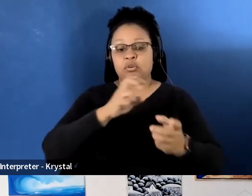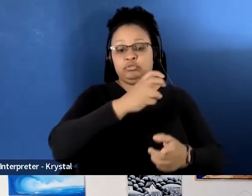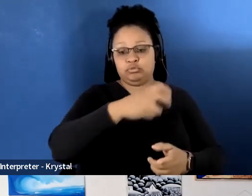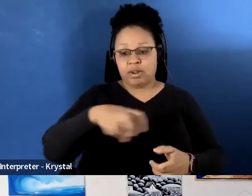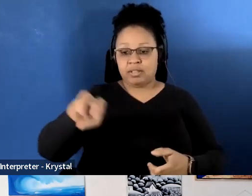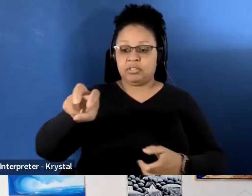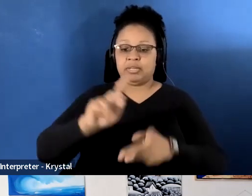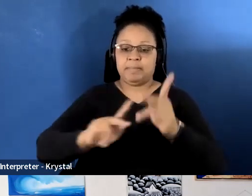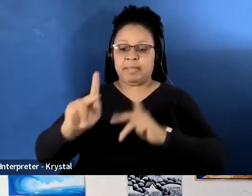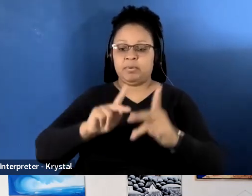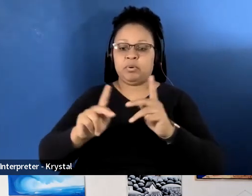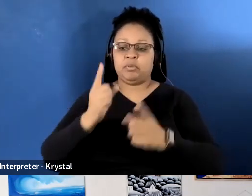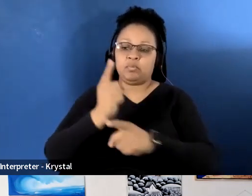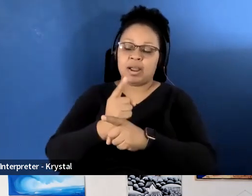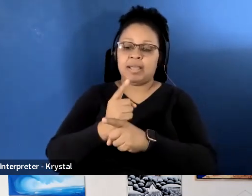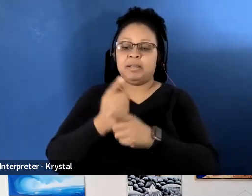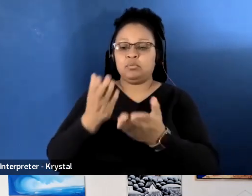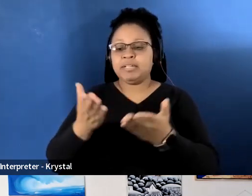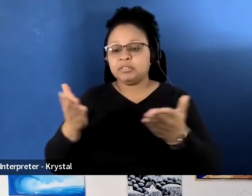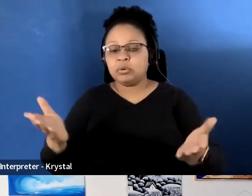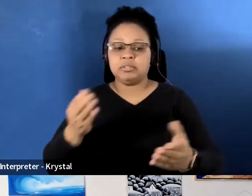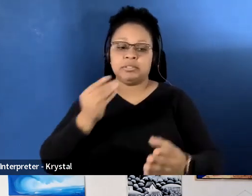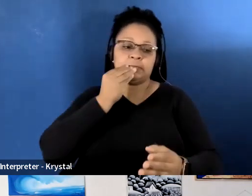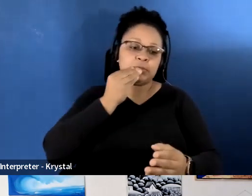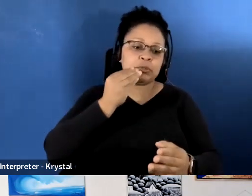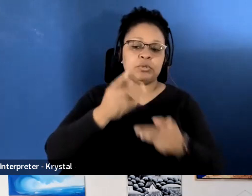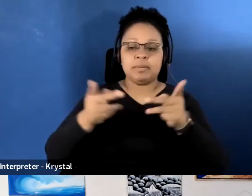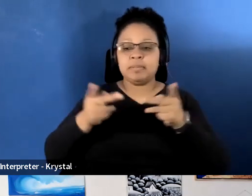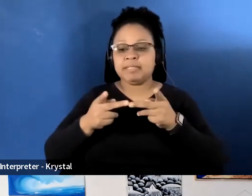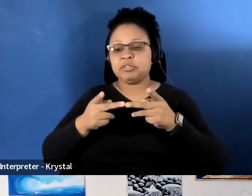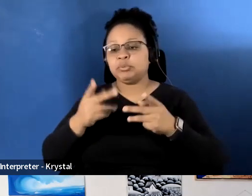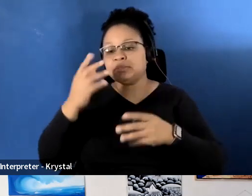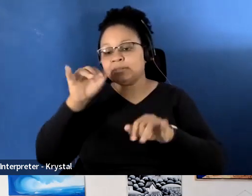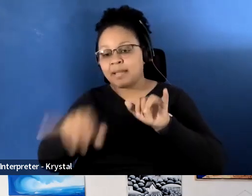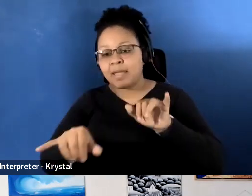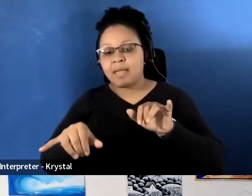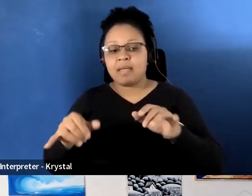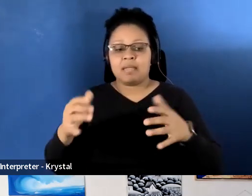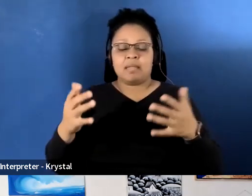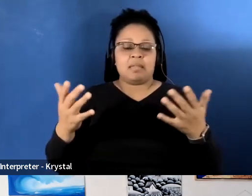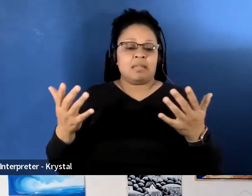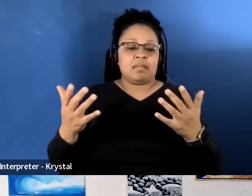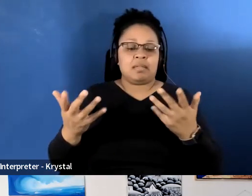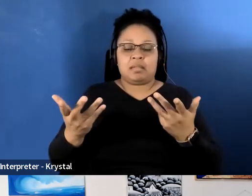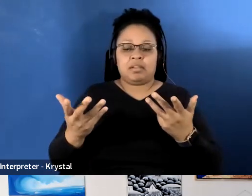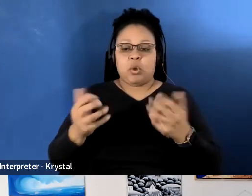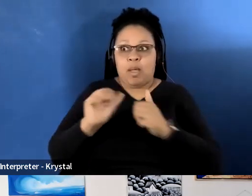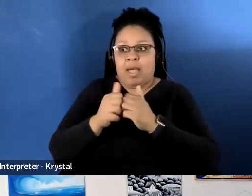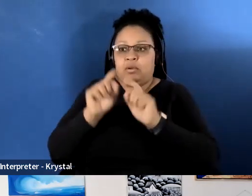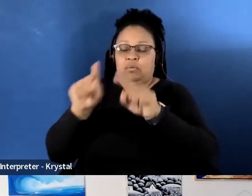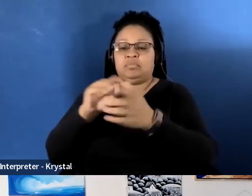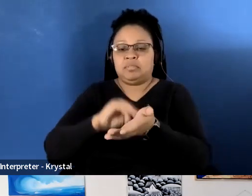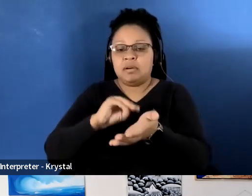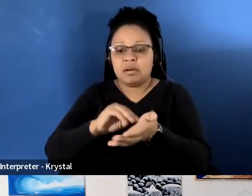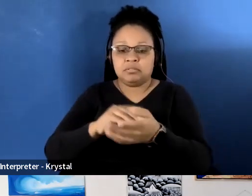back with the right resources, making sure they have food, a place to stay, people or a way to get to their doctor's appointments, things like